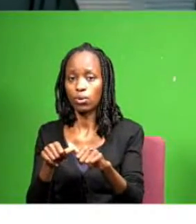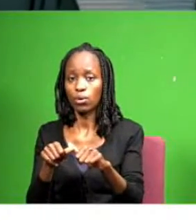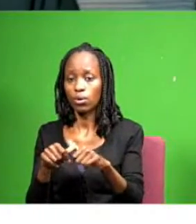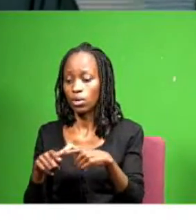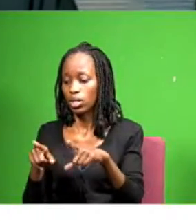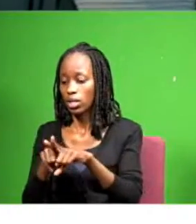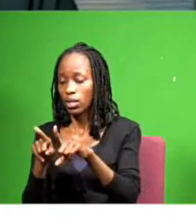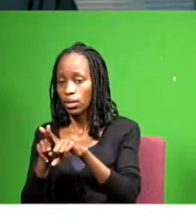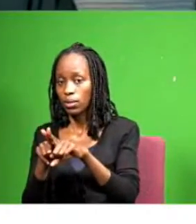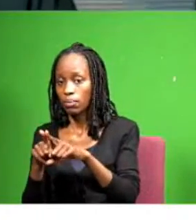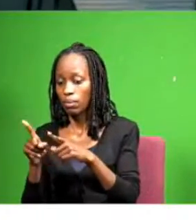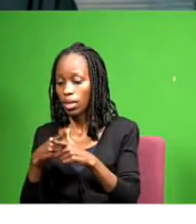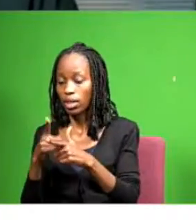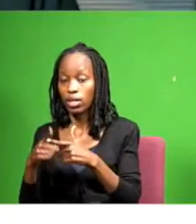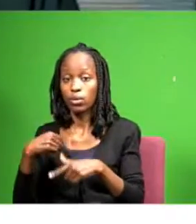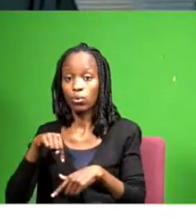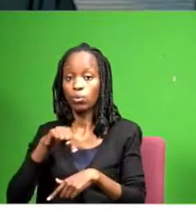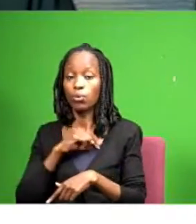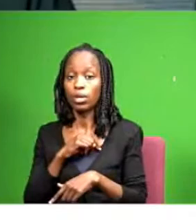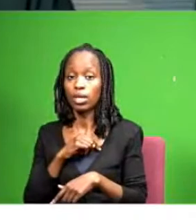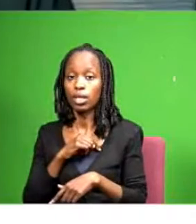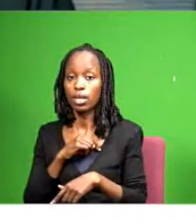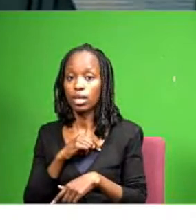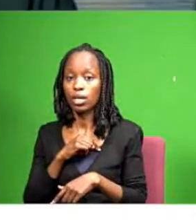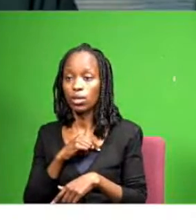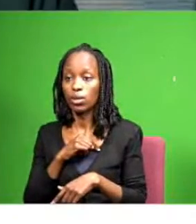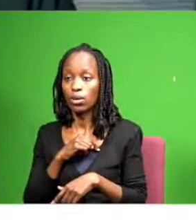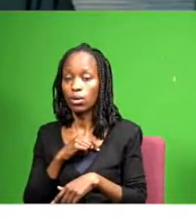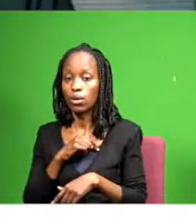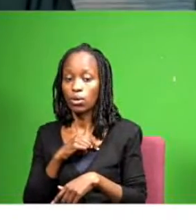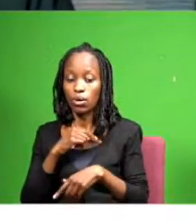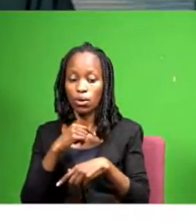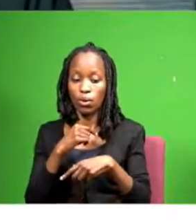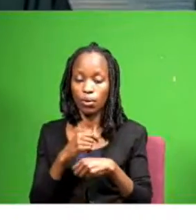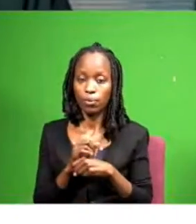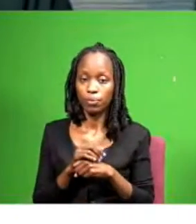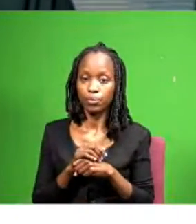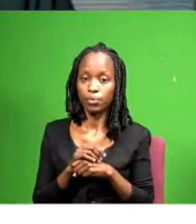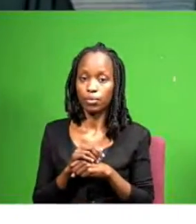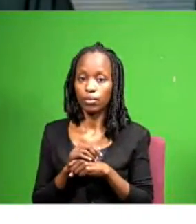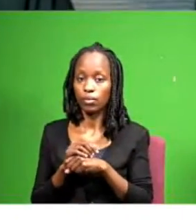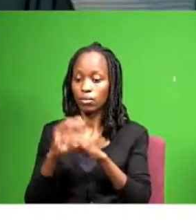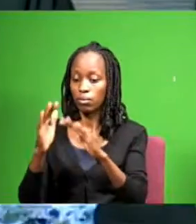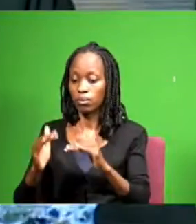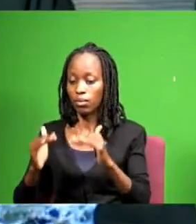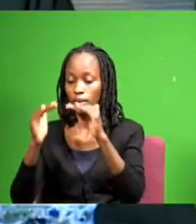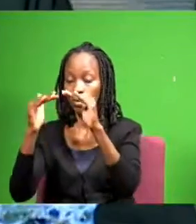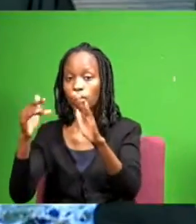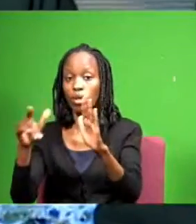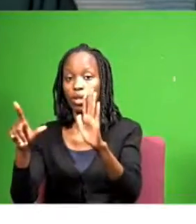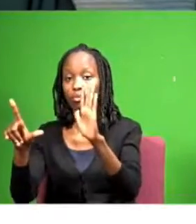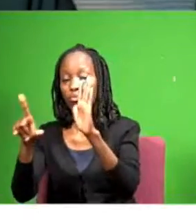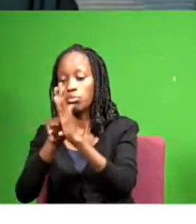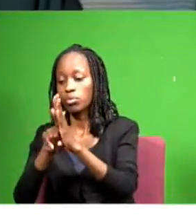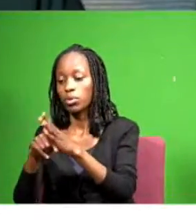we are going to put the legal profession here on the world map. I had